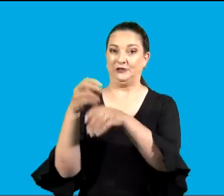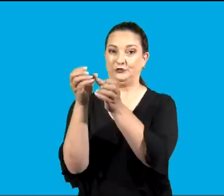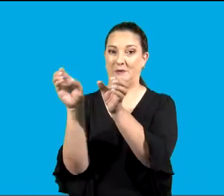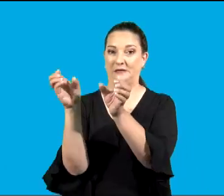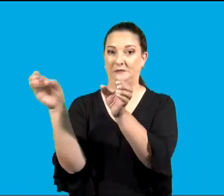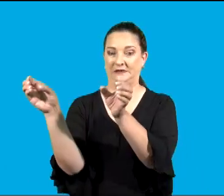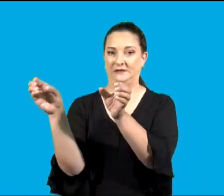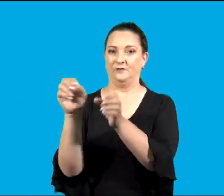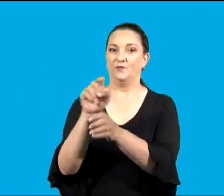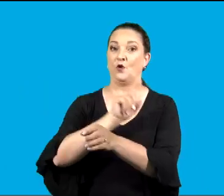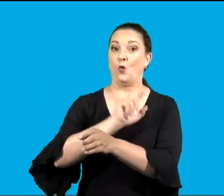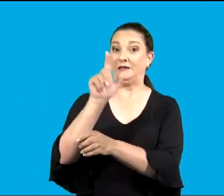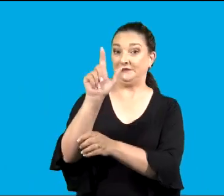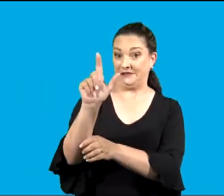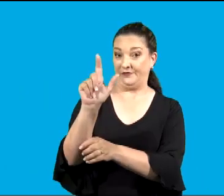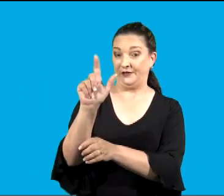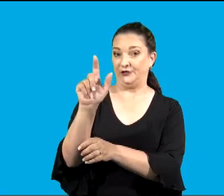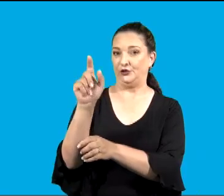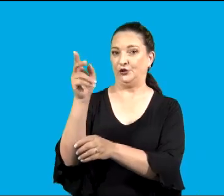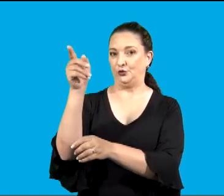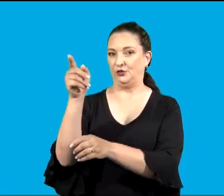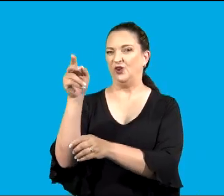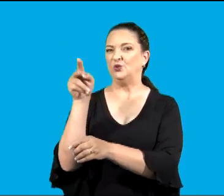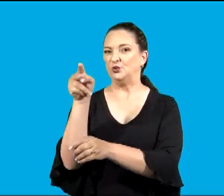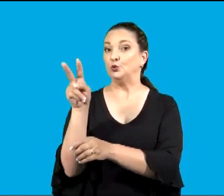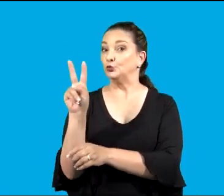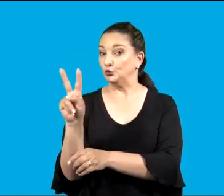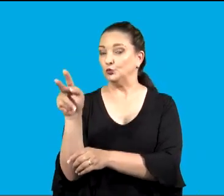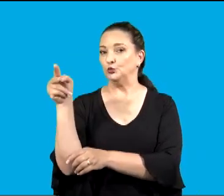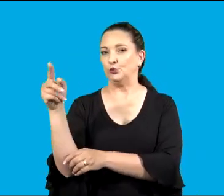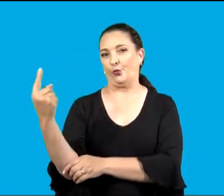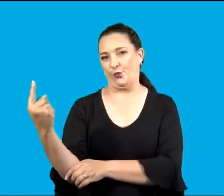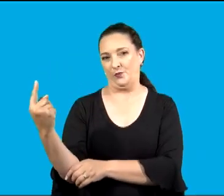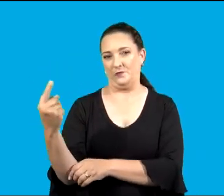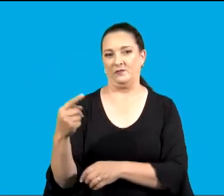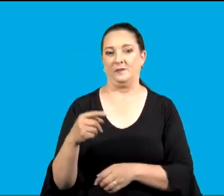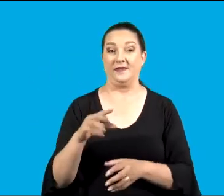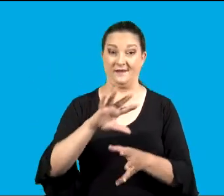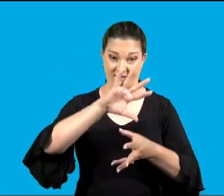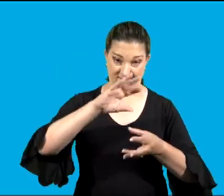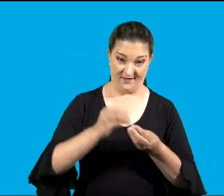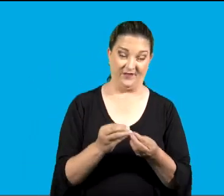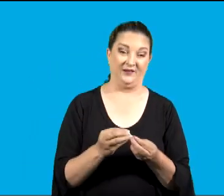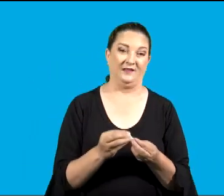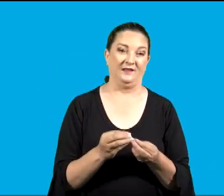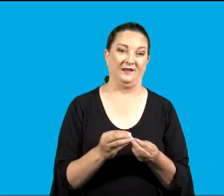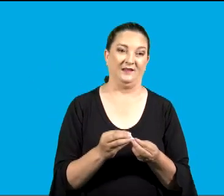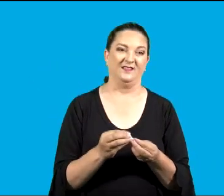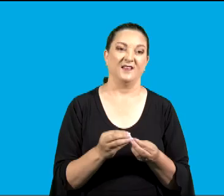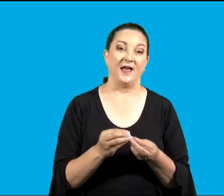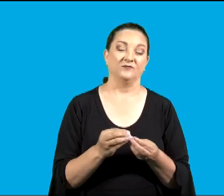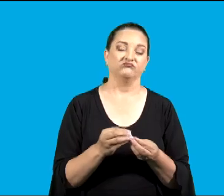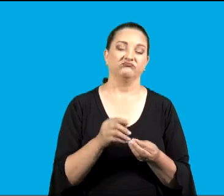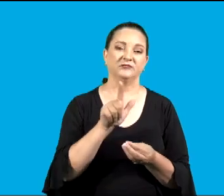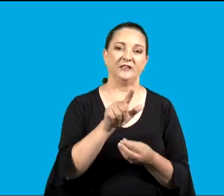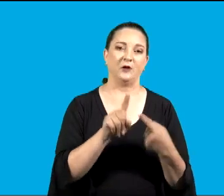now. In the ratio 7:2:1, if I add all of these, they give me 10. So I multiply